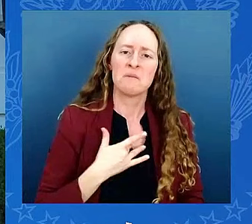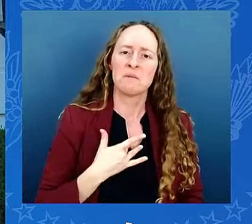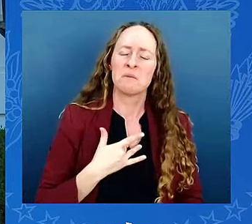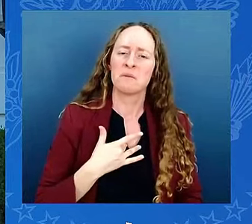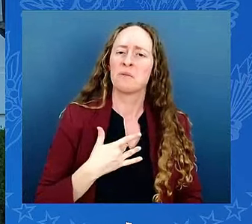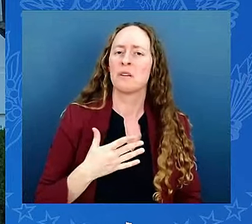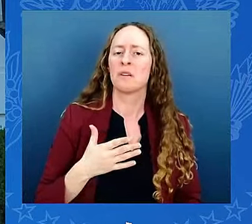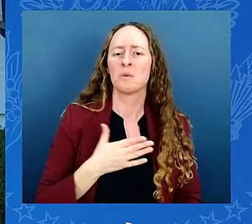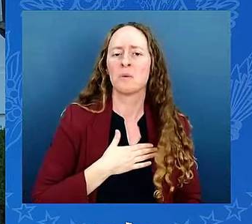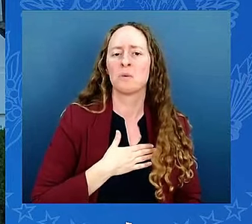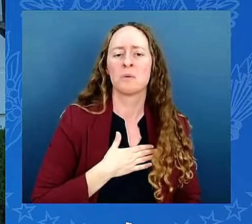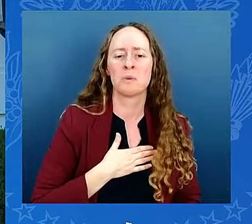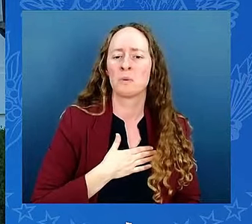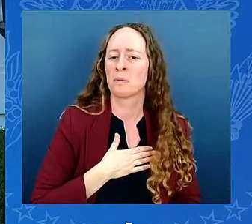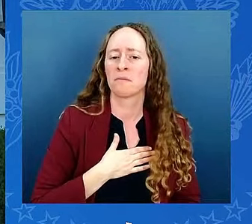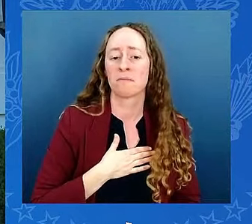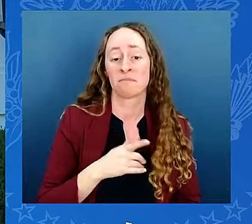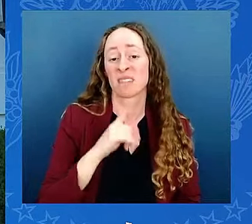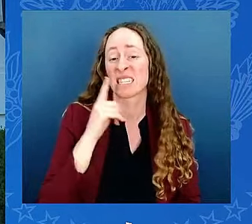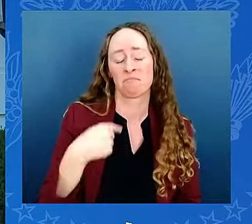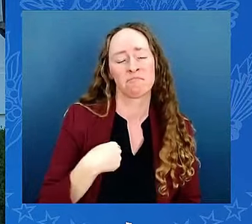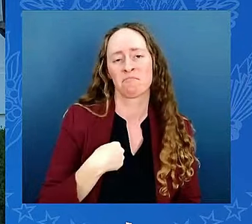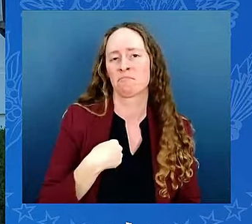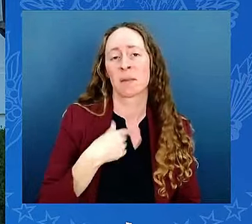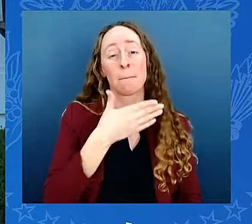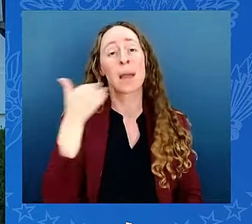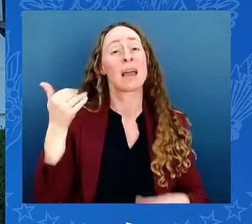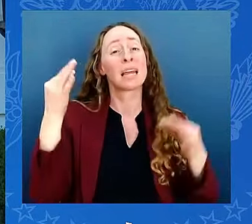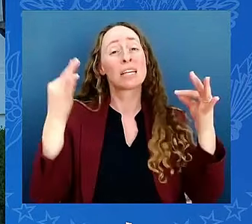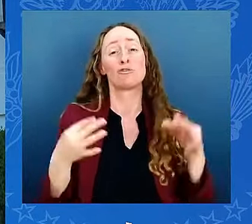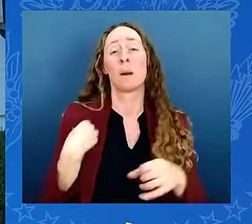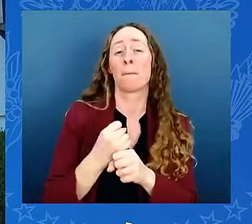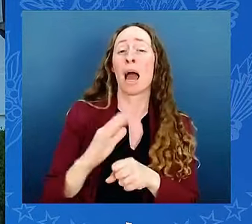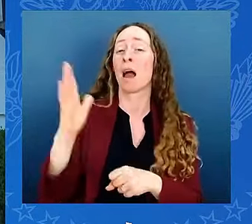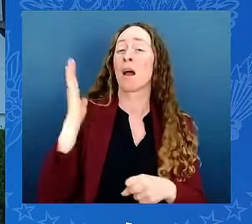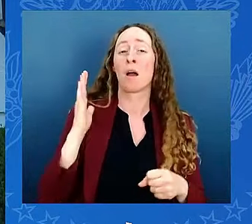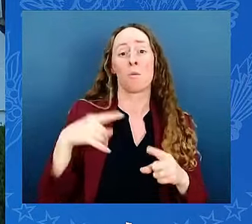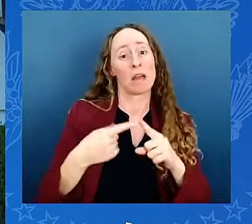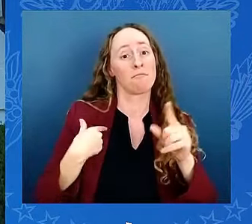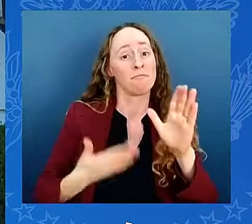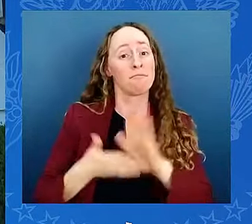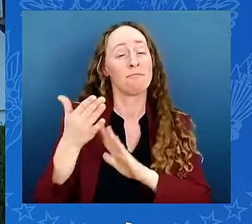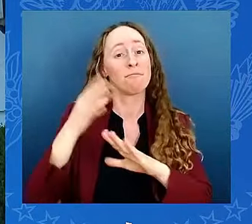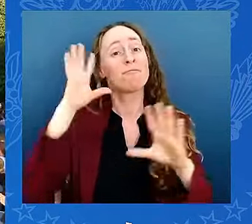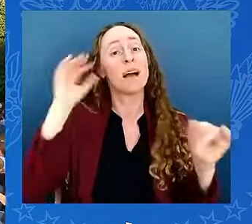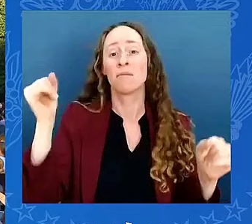in 2020 was selecting Kamala Harris as vice president.